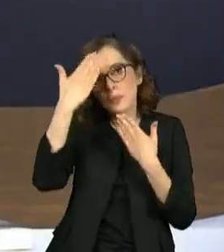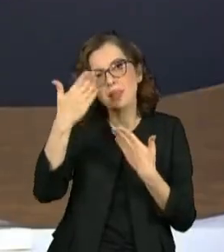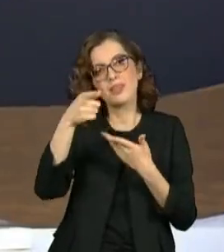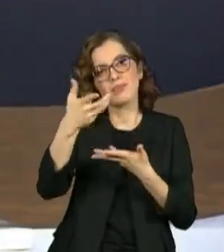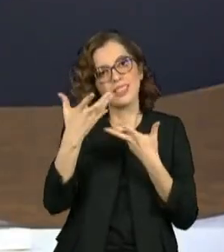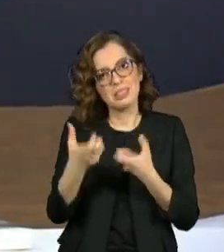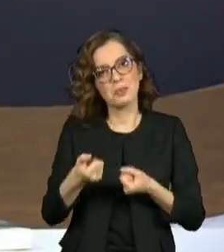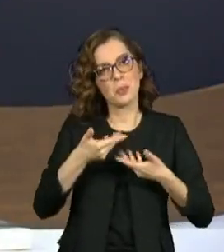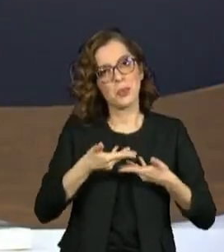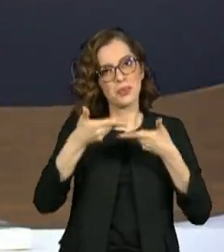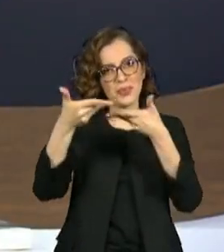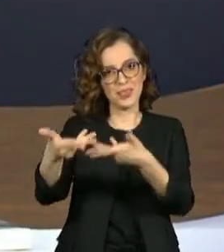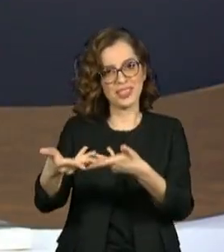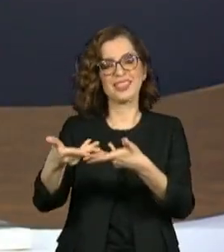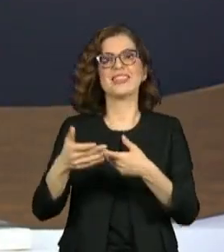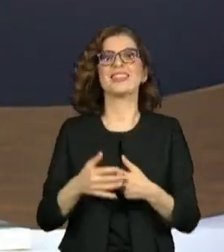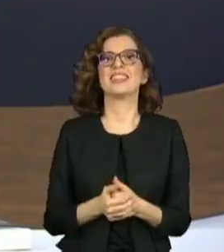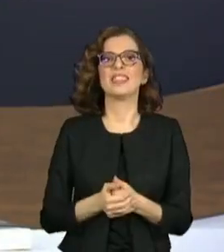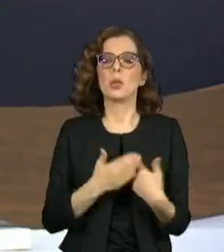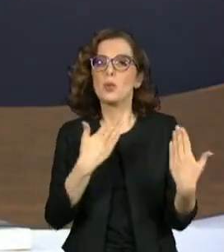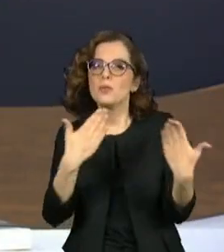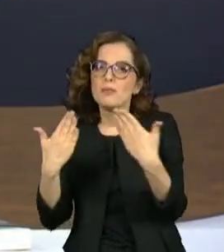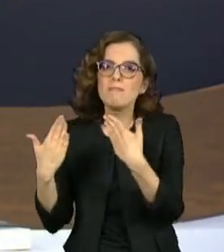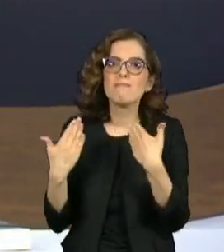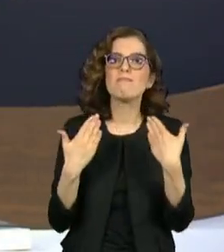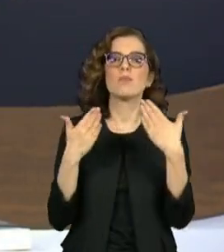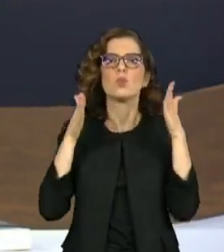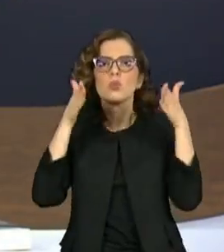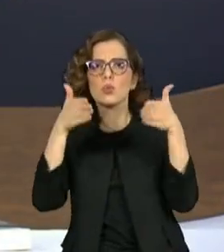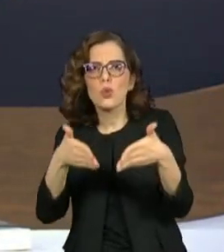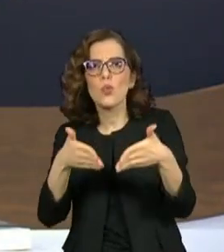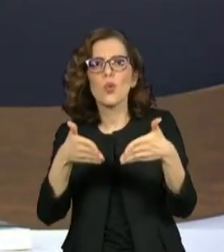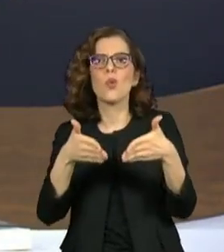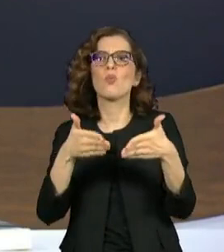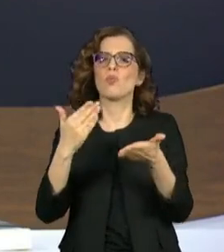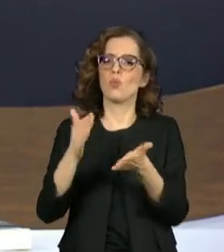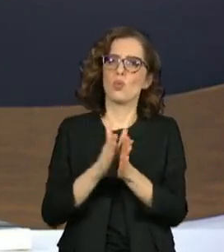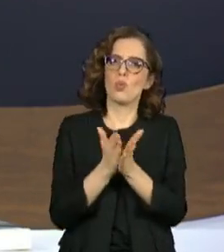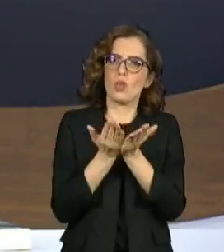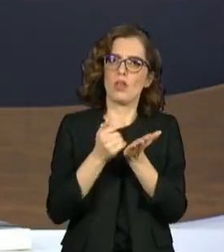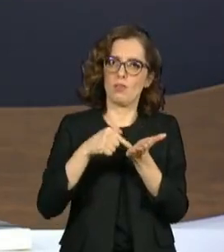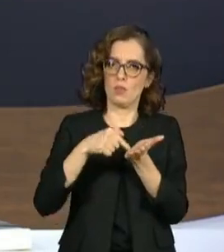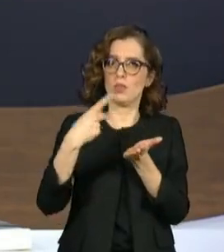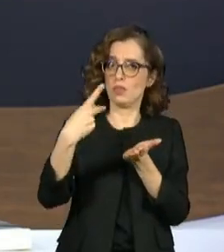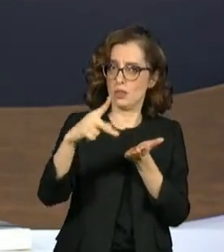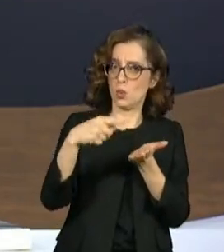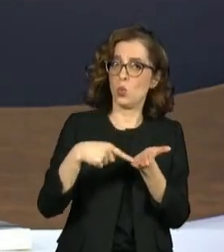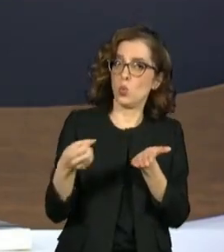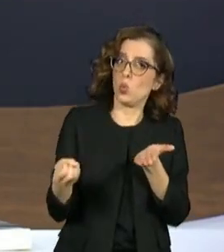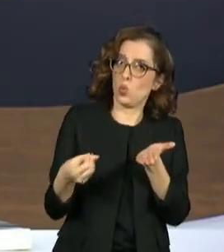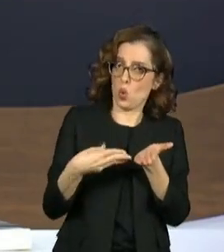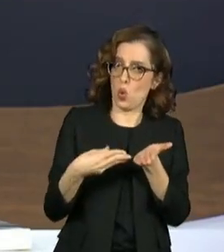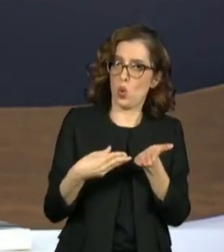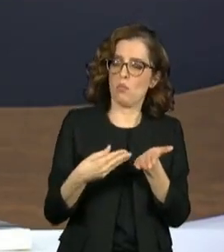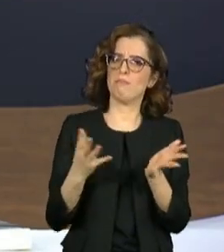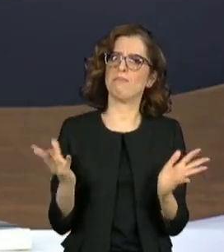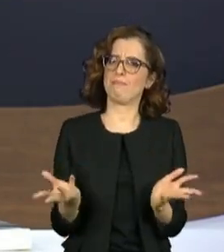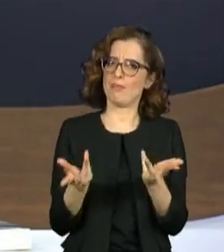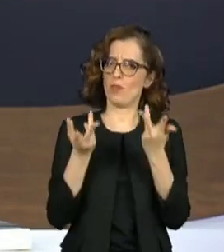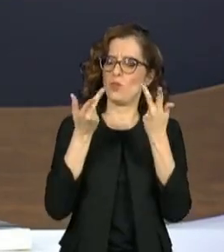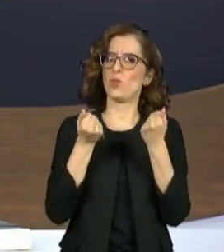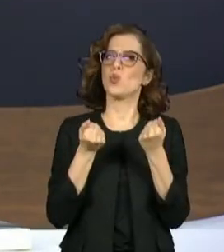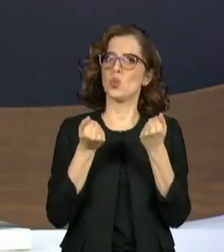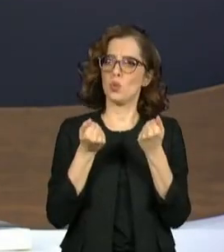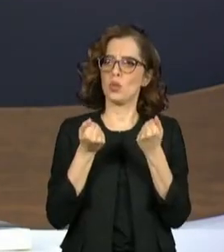Eu queria começar trazendo a conversa para o seu livro, mais recente, que, aliás, é maravilhoso. Adorei o livro. Você fala